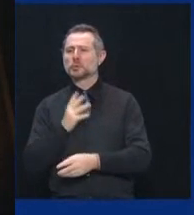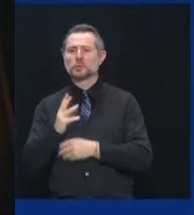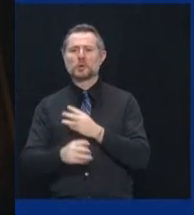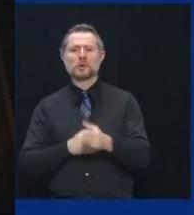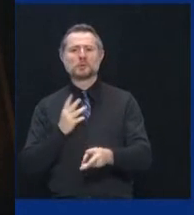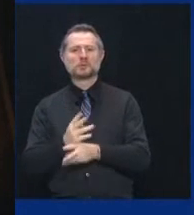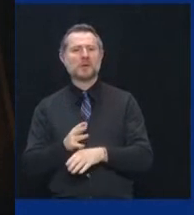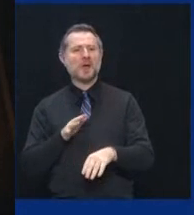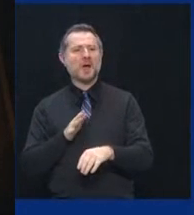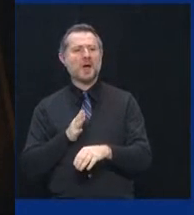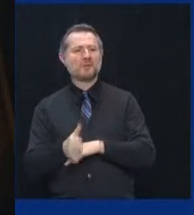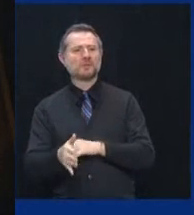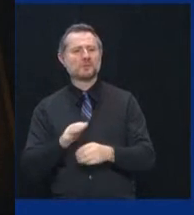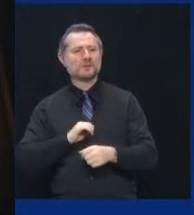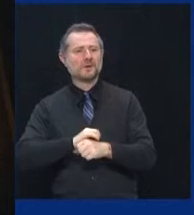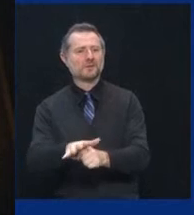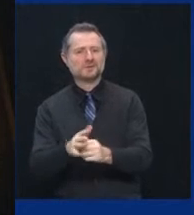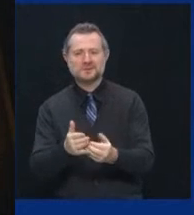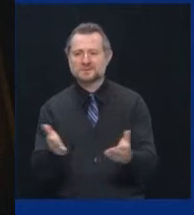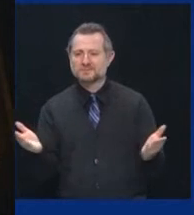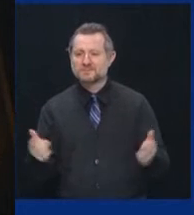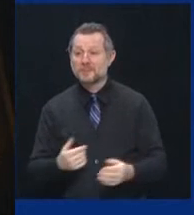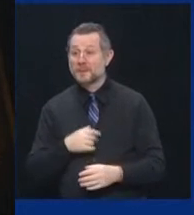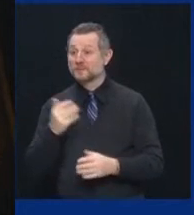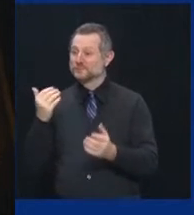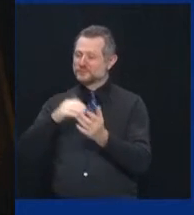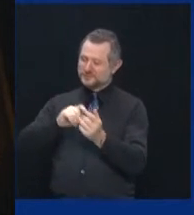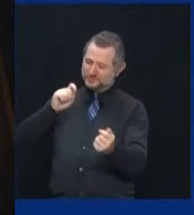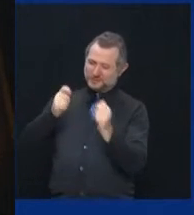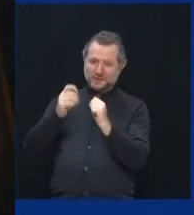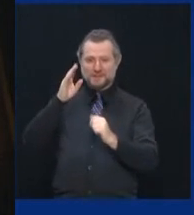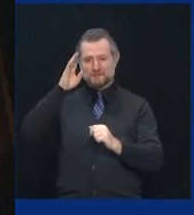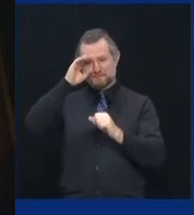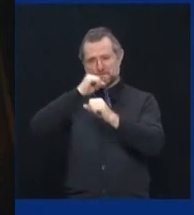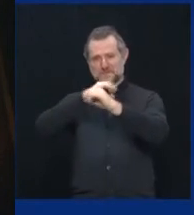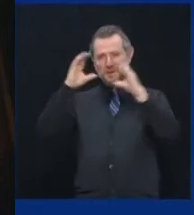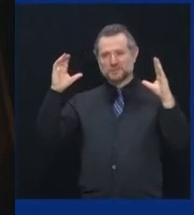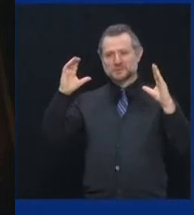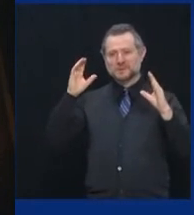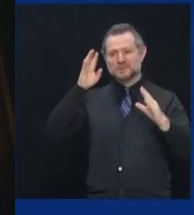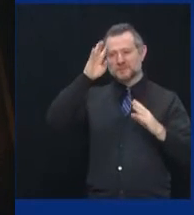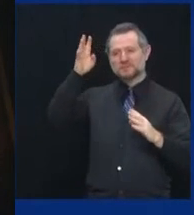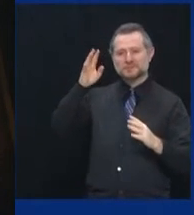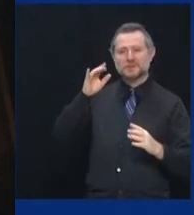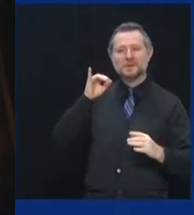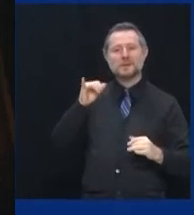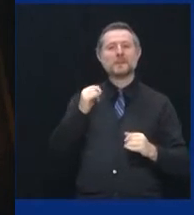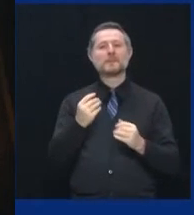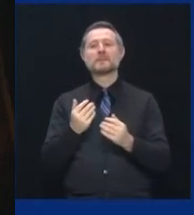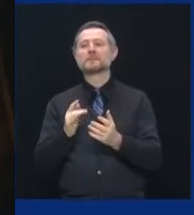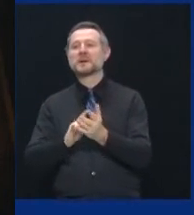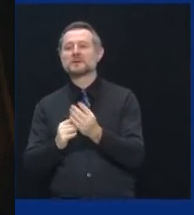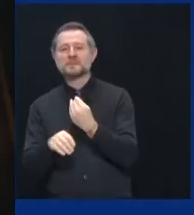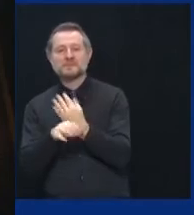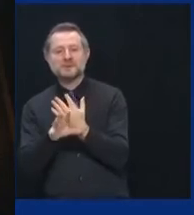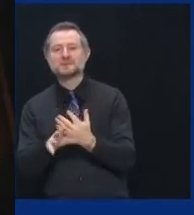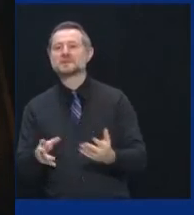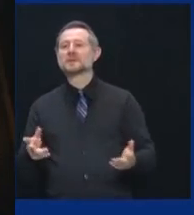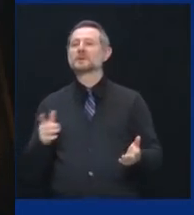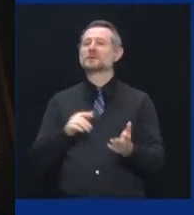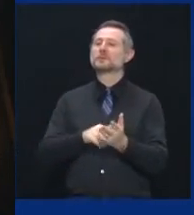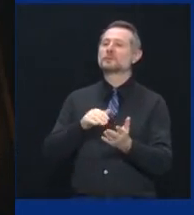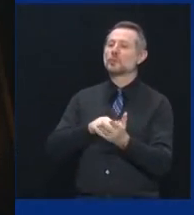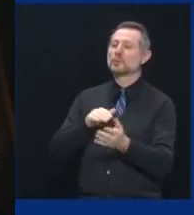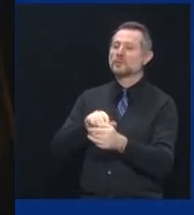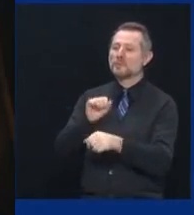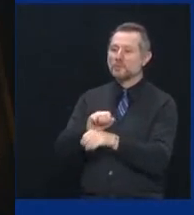Our Reimagine Commission has been identifying those opportunities in telemedicine, broadband, and workforce retraining. We